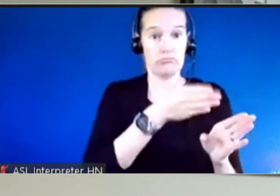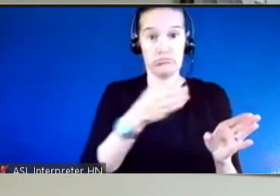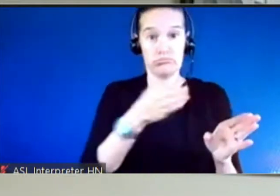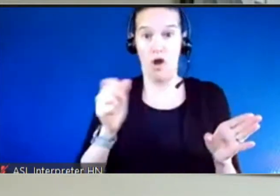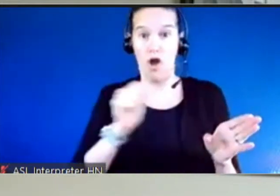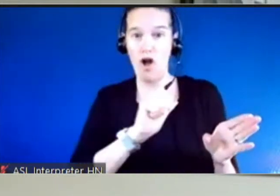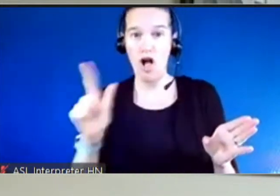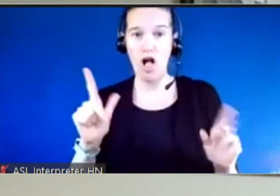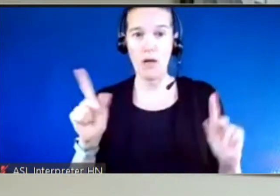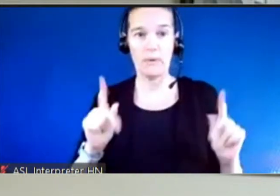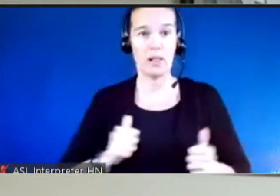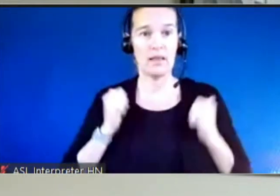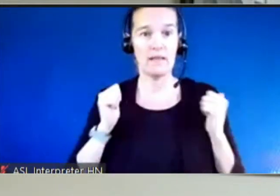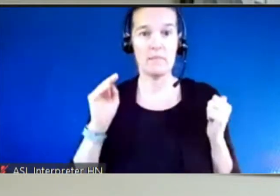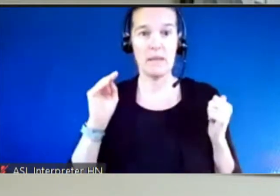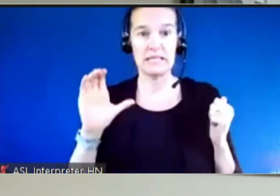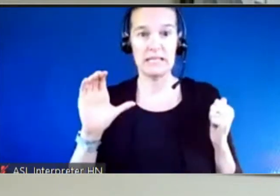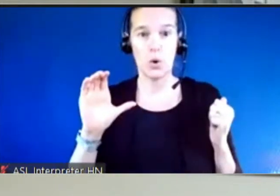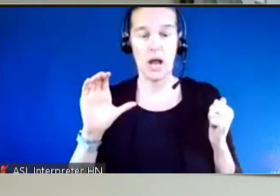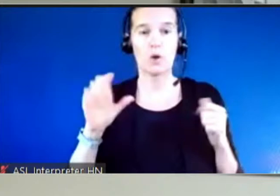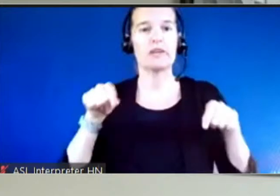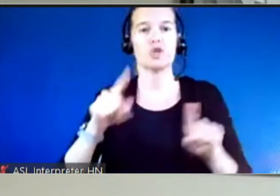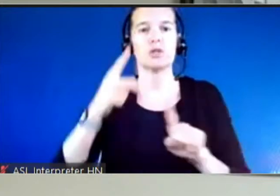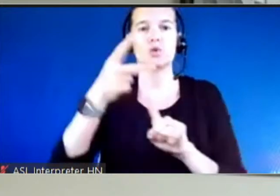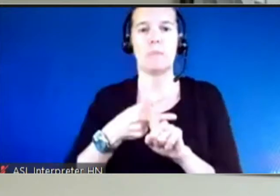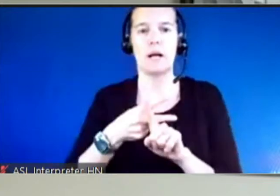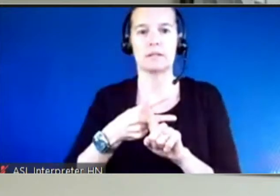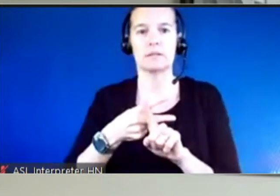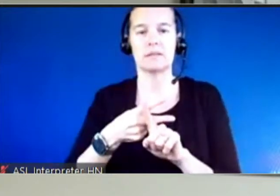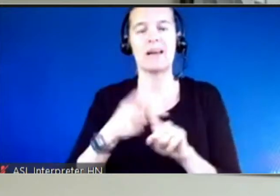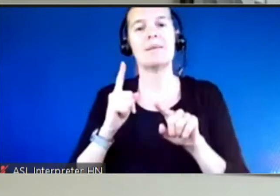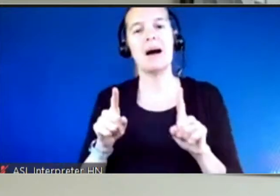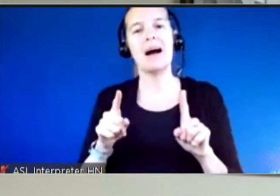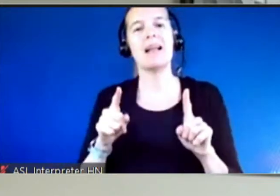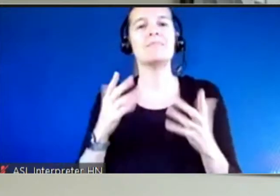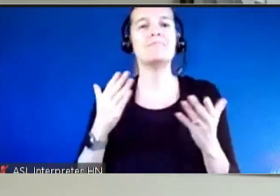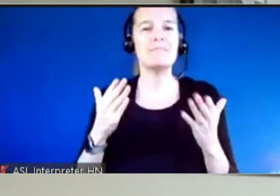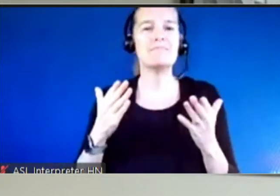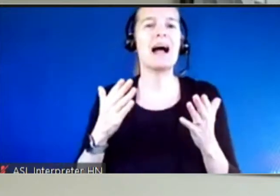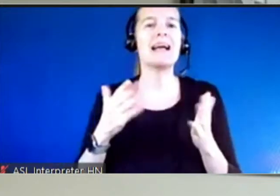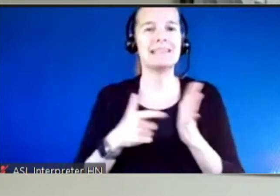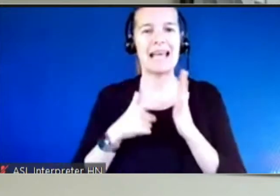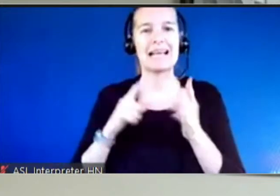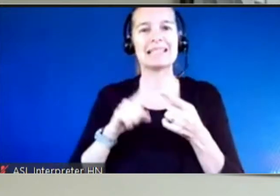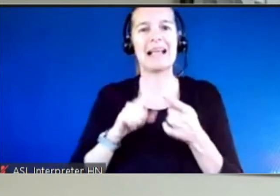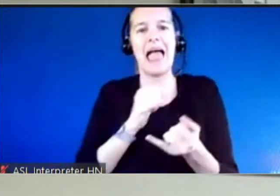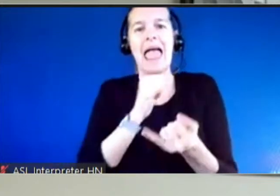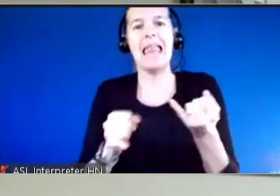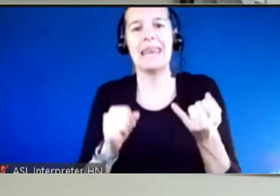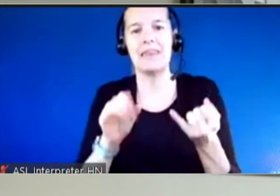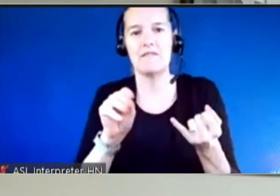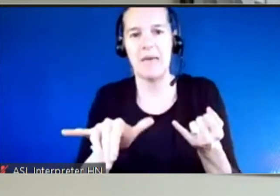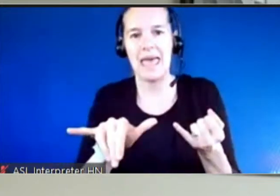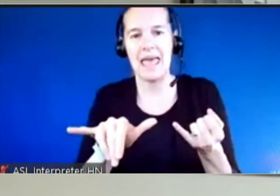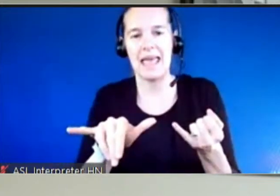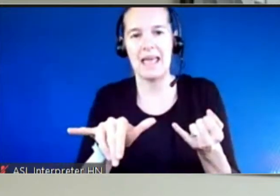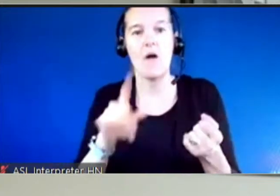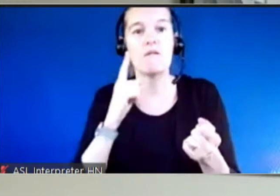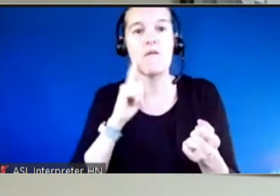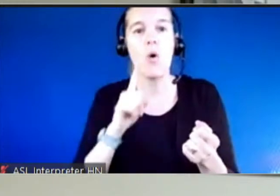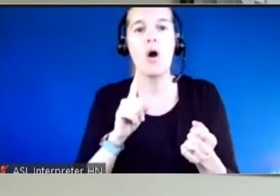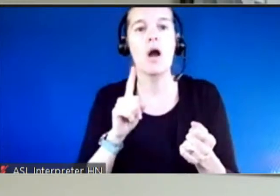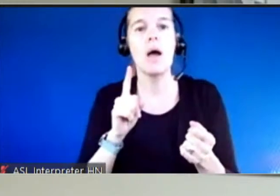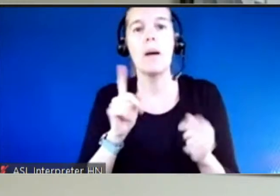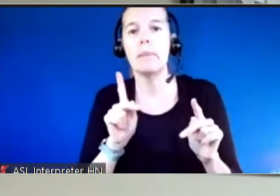Yet based on current availability, it'll probably take till the end of May to finish just those over 75 years old. So